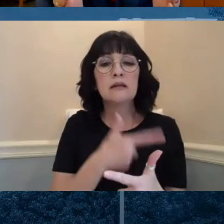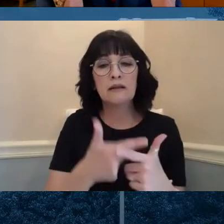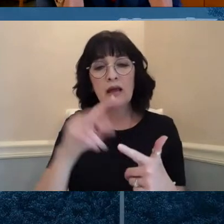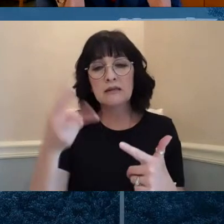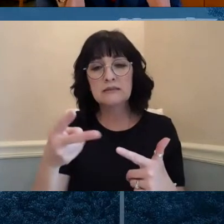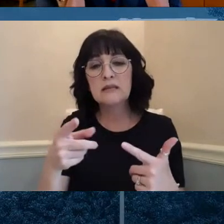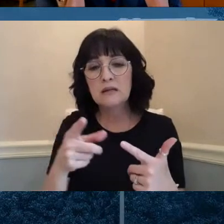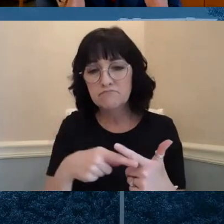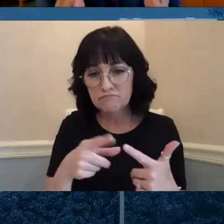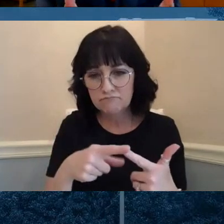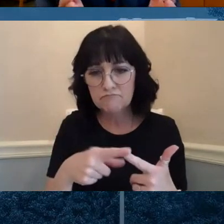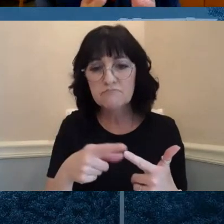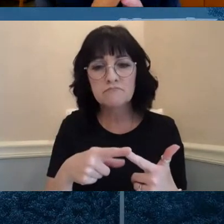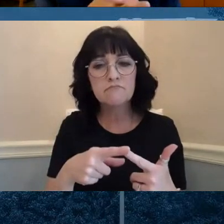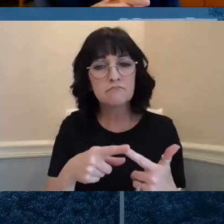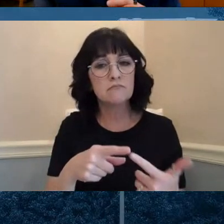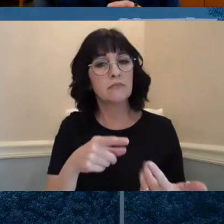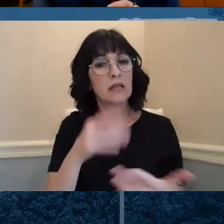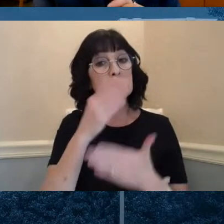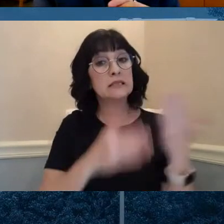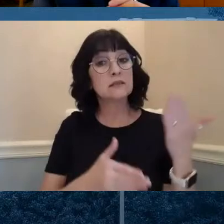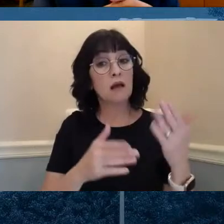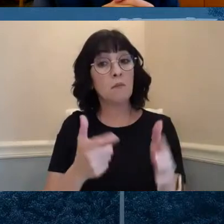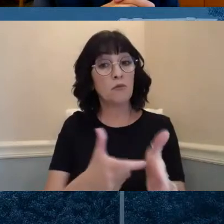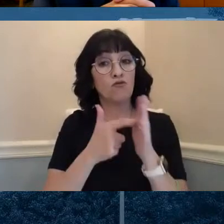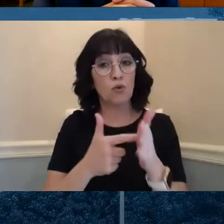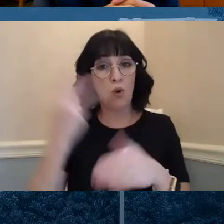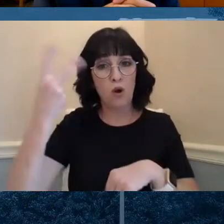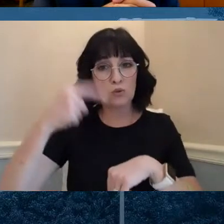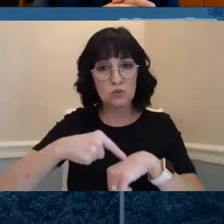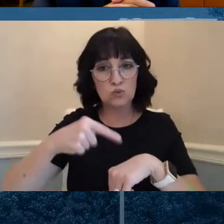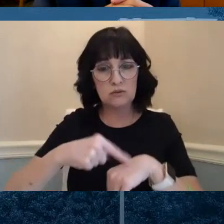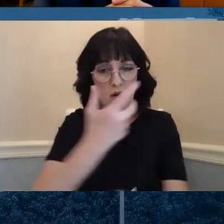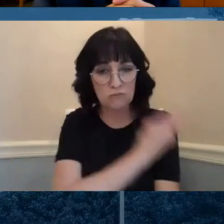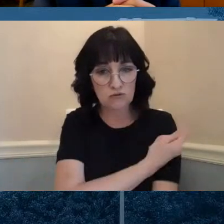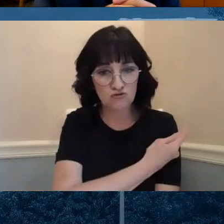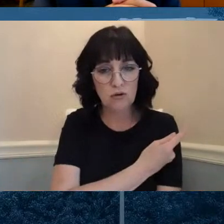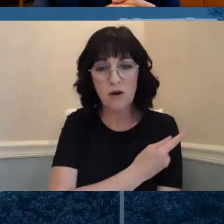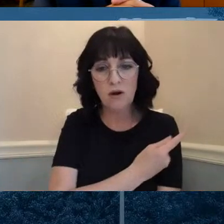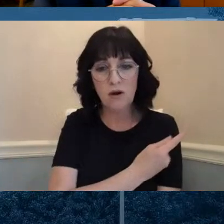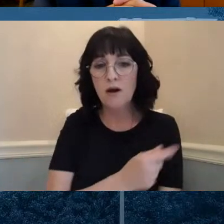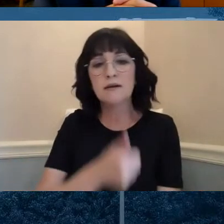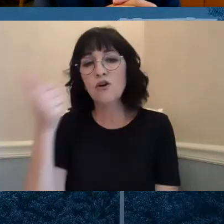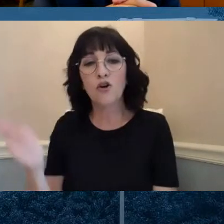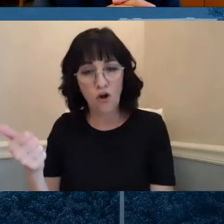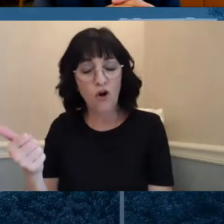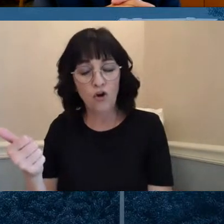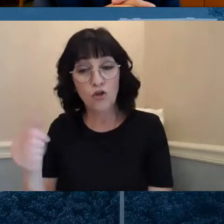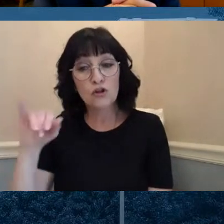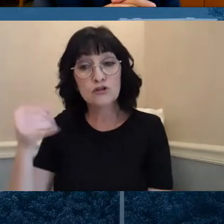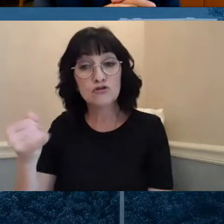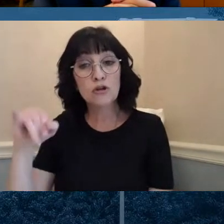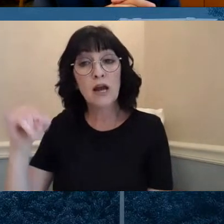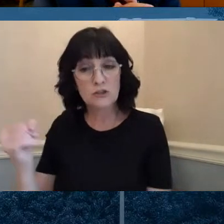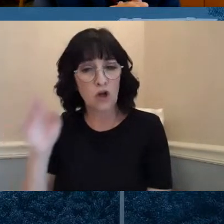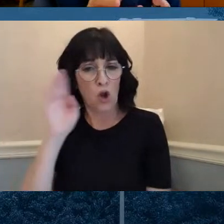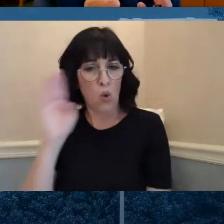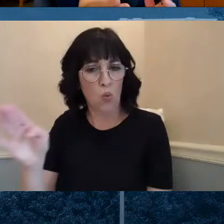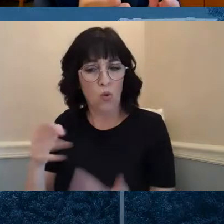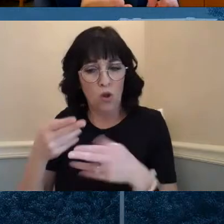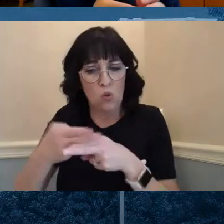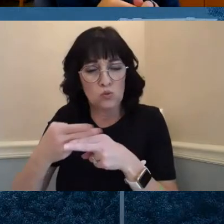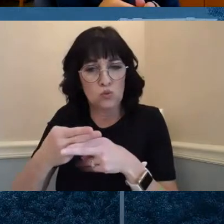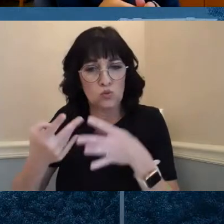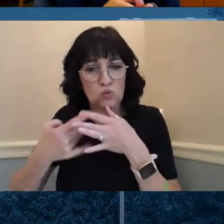that require 2 doses. And we will start working with the state on the Johnson & Johnson vaccine as well. You